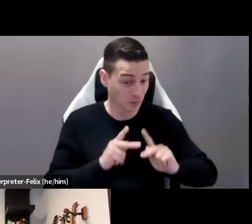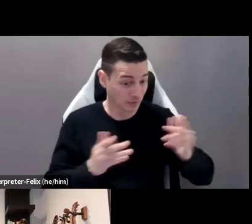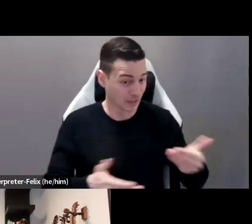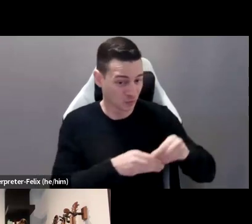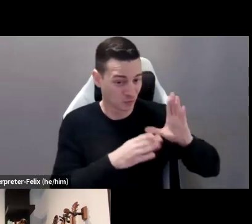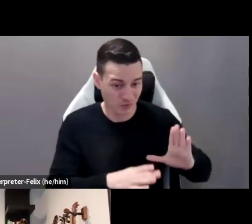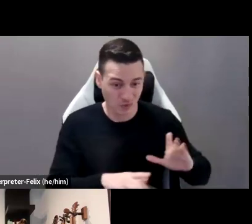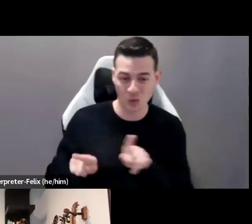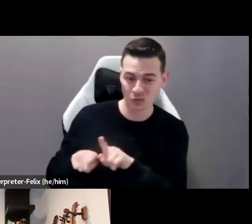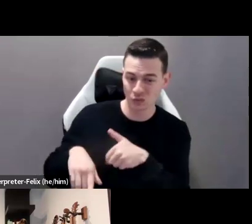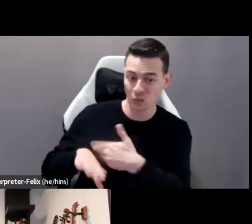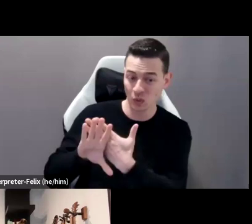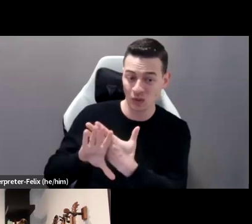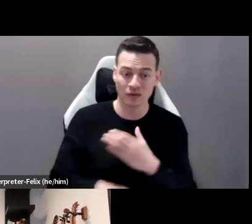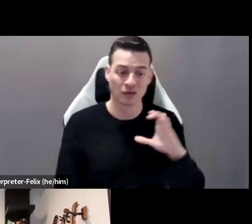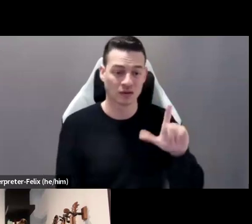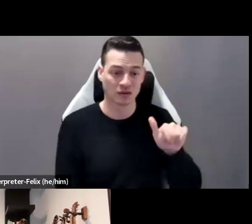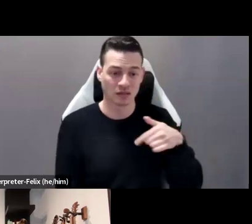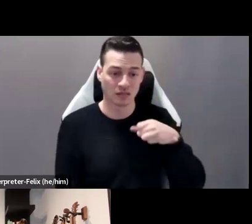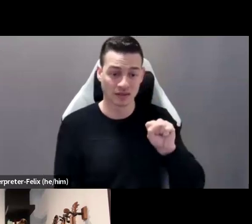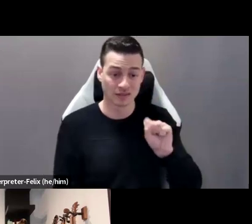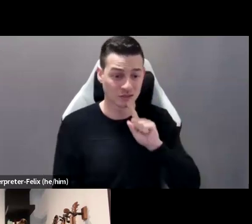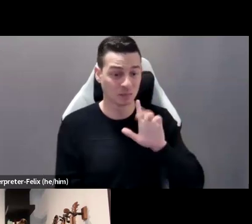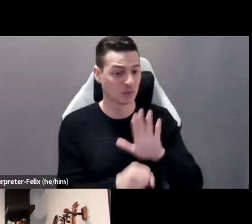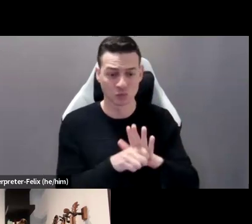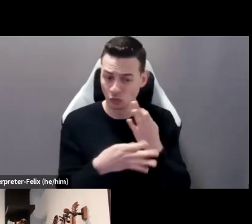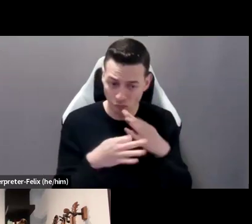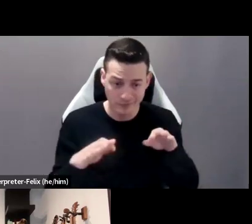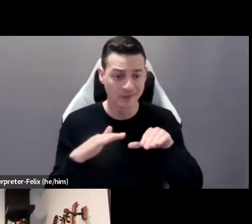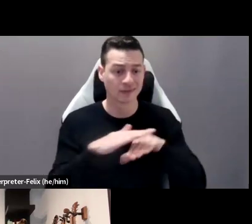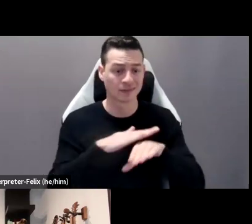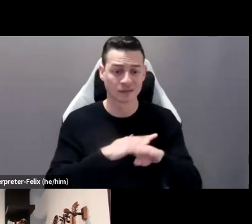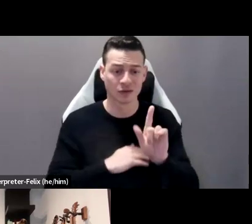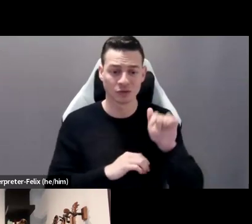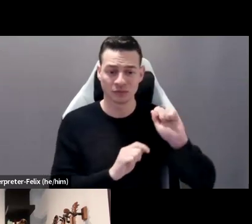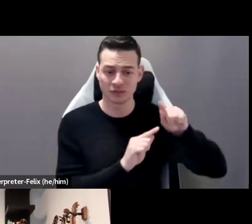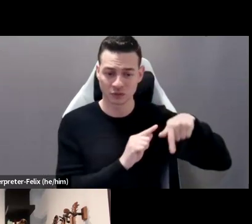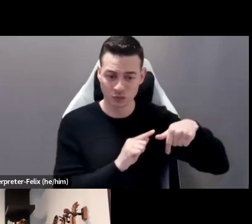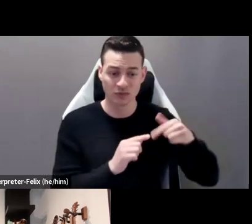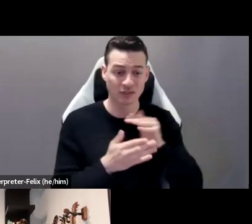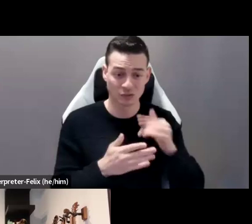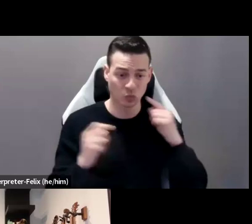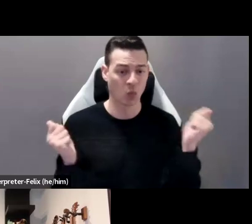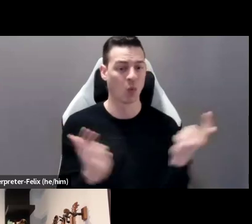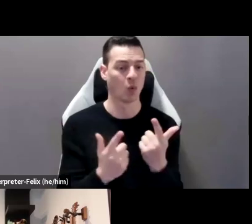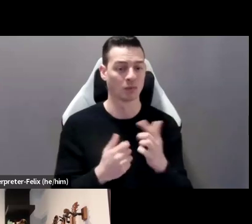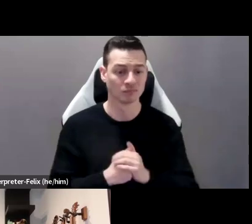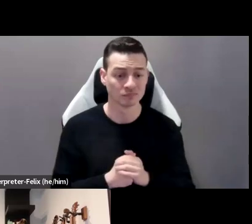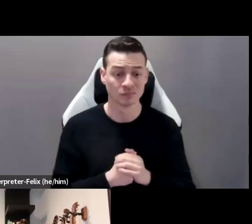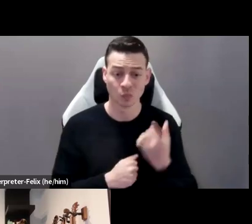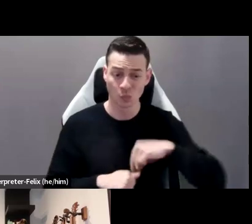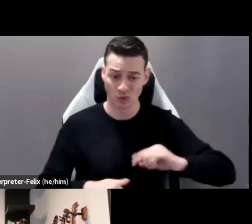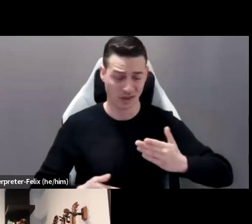accessible LGBTQ studies for everyone. And so we are happy to welcome you into the space of the nation's largest urban